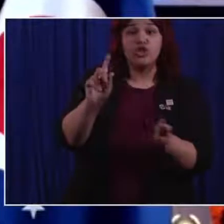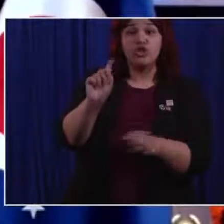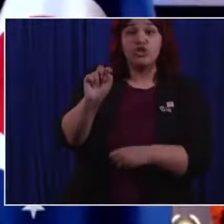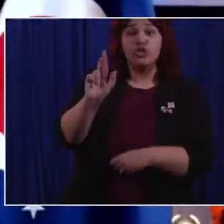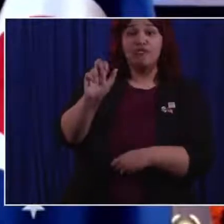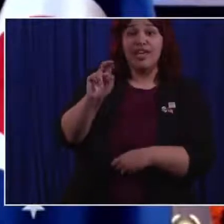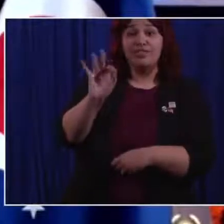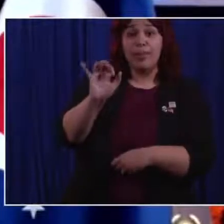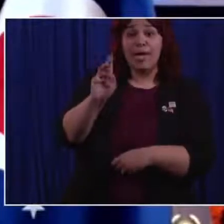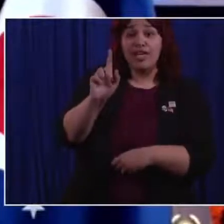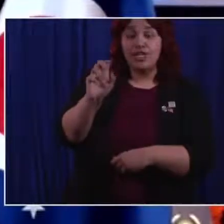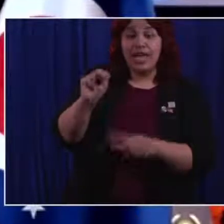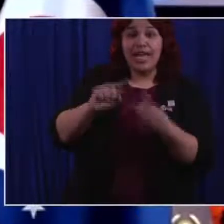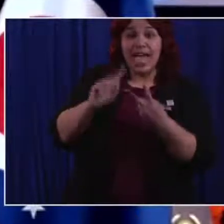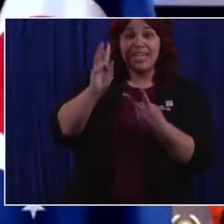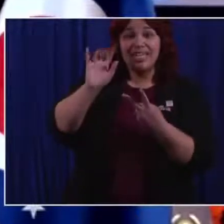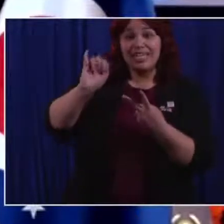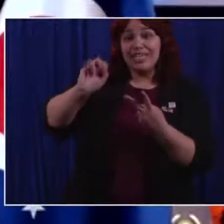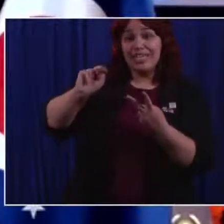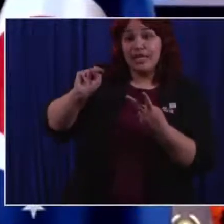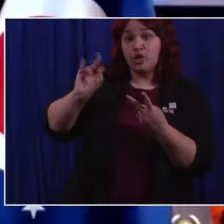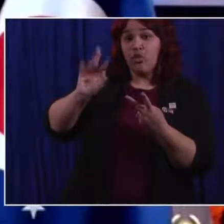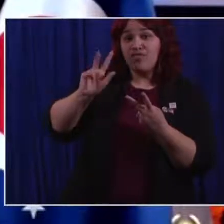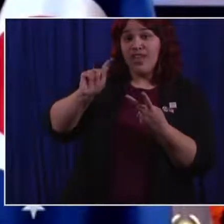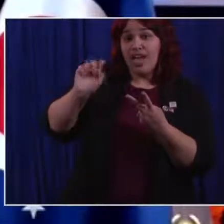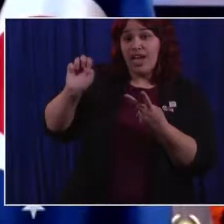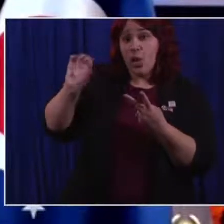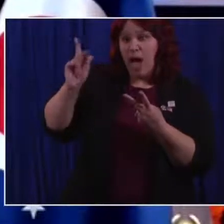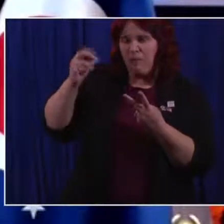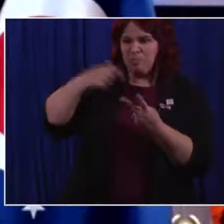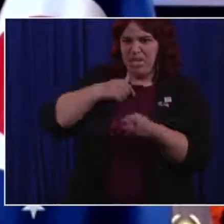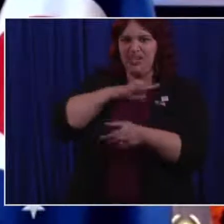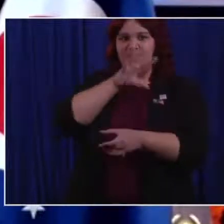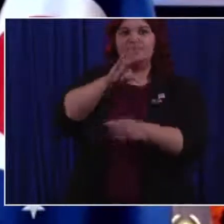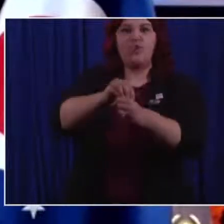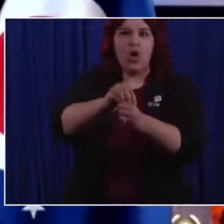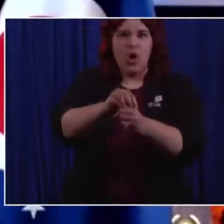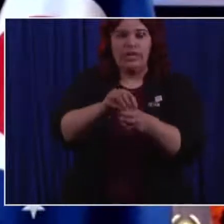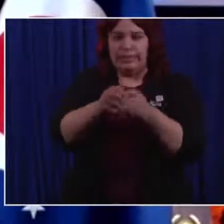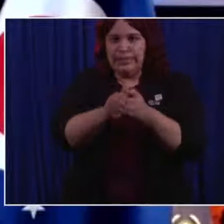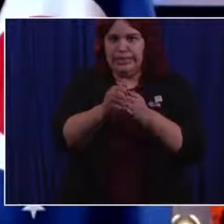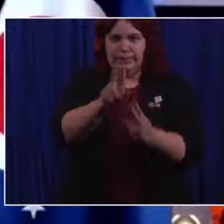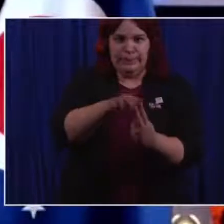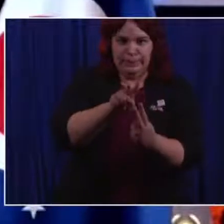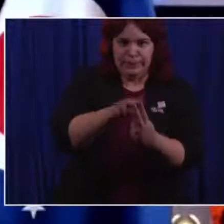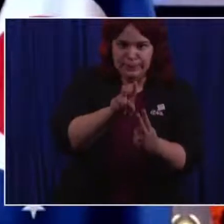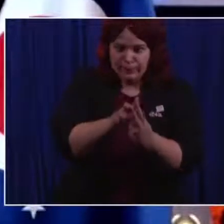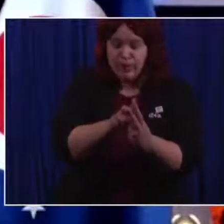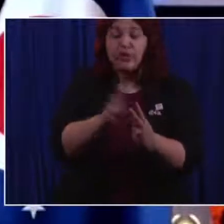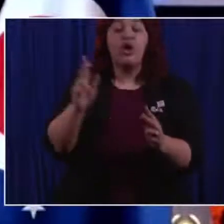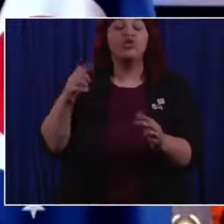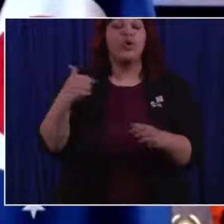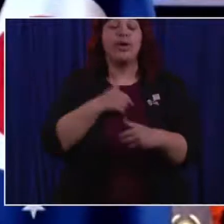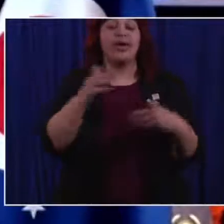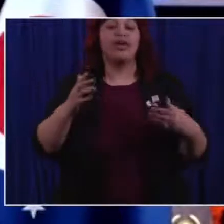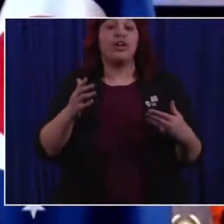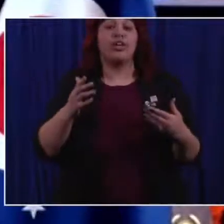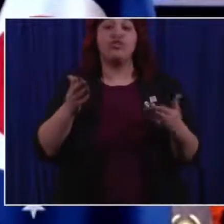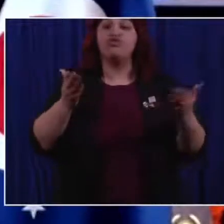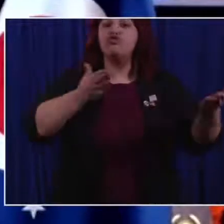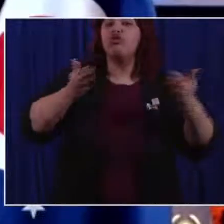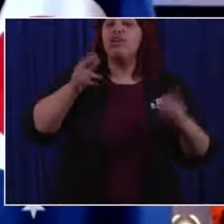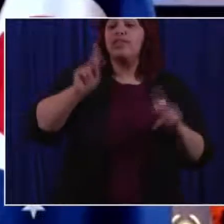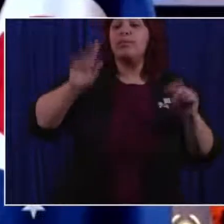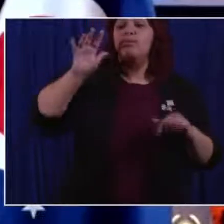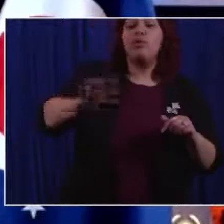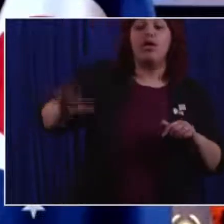to build technology solutions to help improve the way we serve our customers, the people of the state of Ohio. And another step in